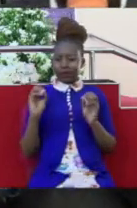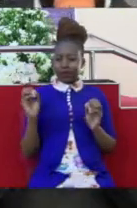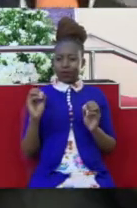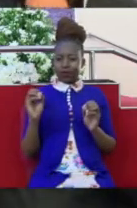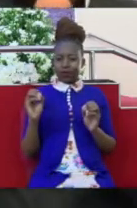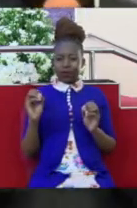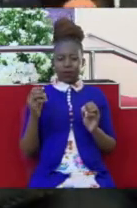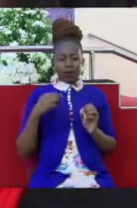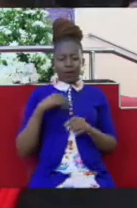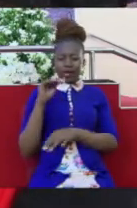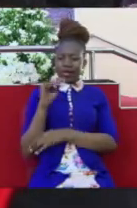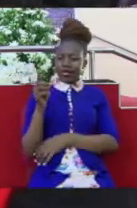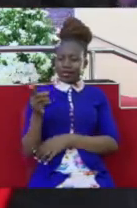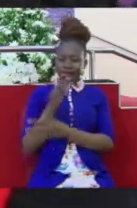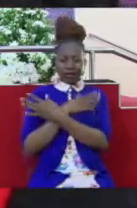Hiyo inanihusu namna gani?